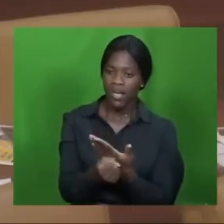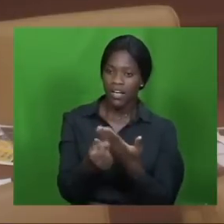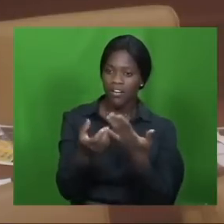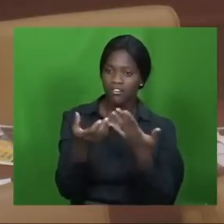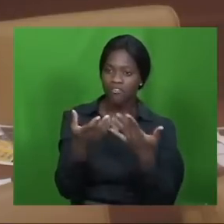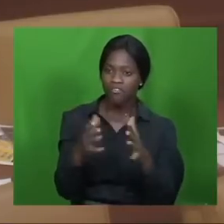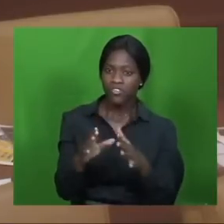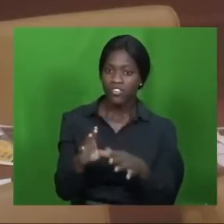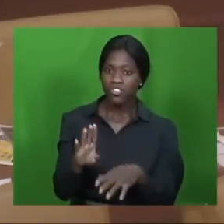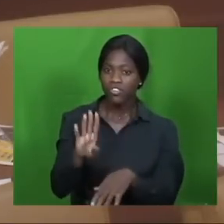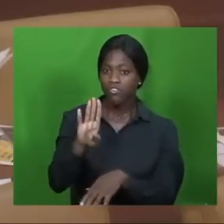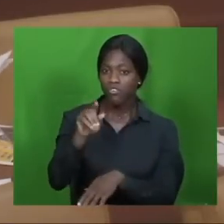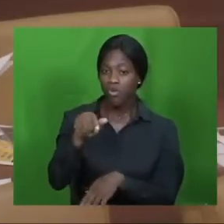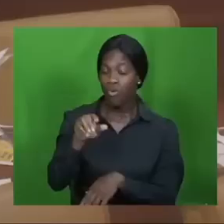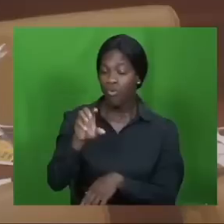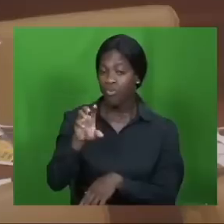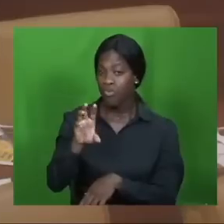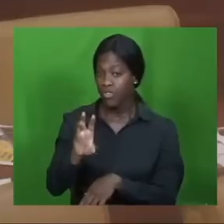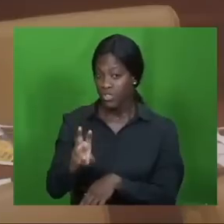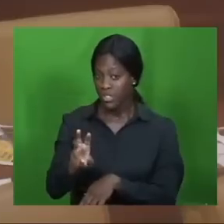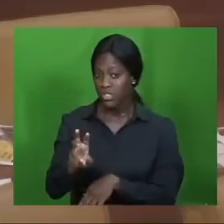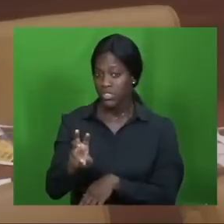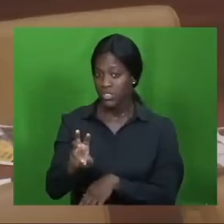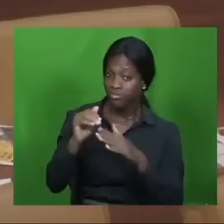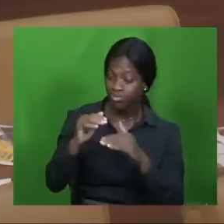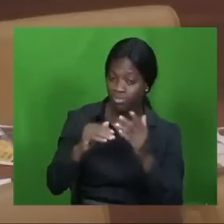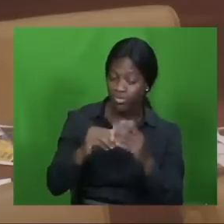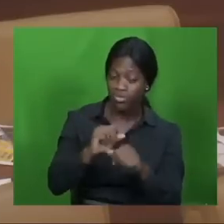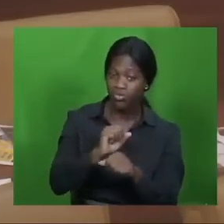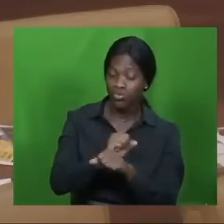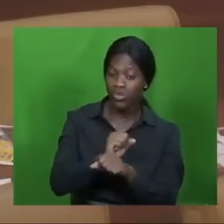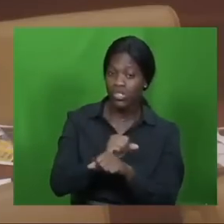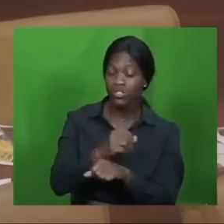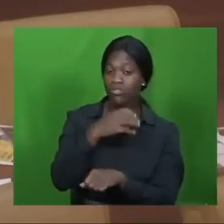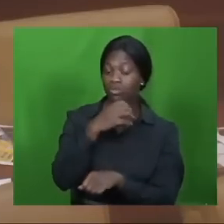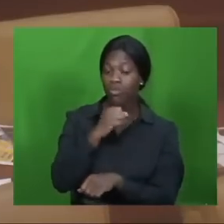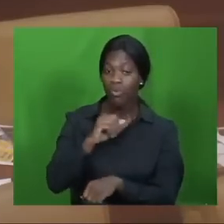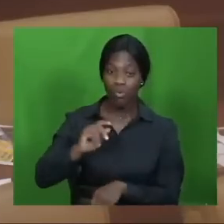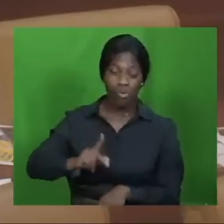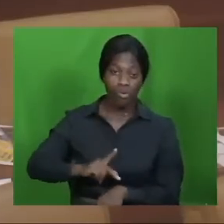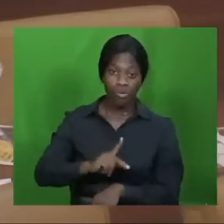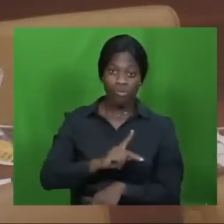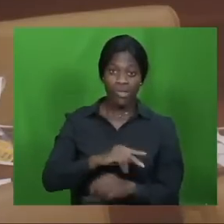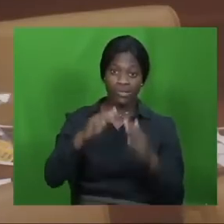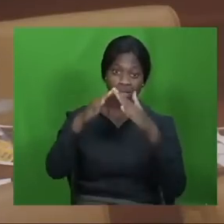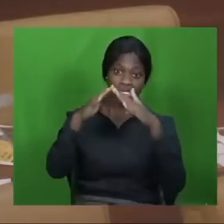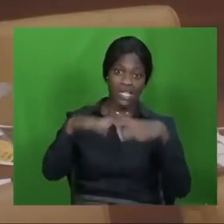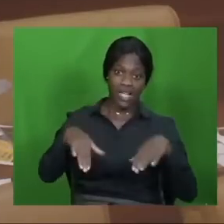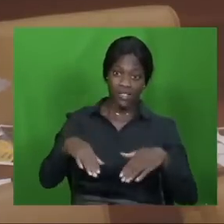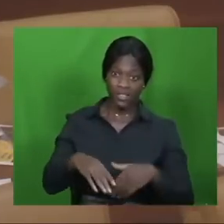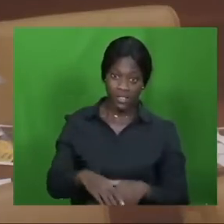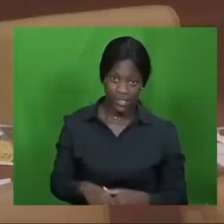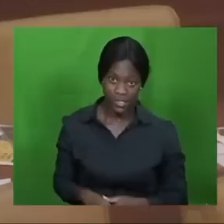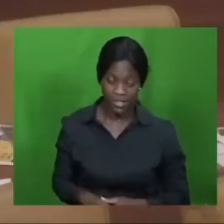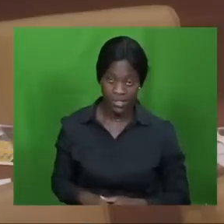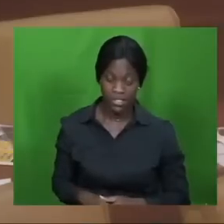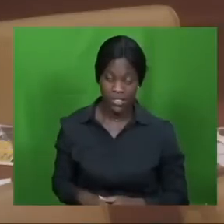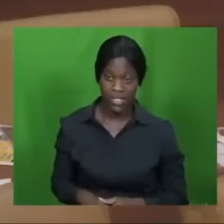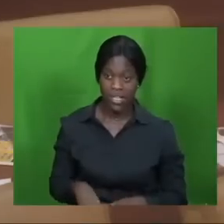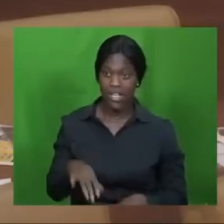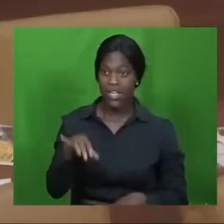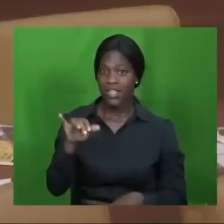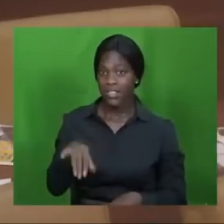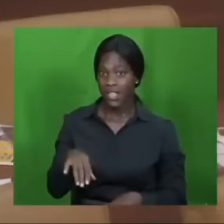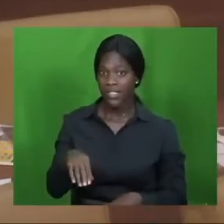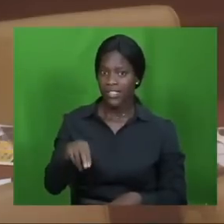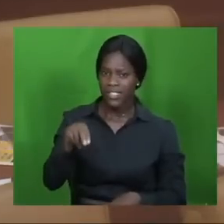only 4.6 of its reconstruction with Parliament House. And that one is also one that